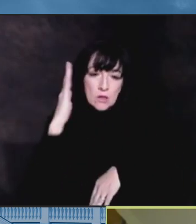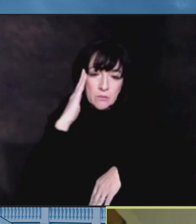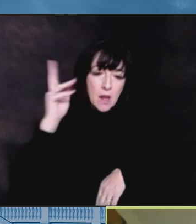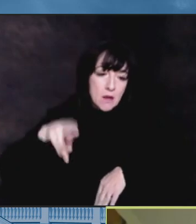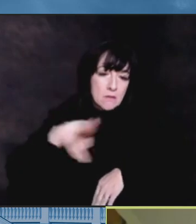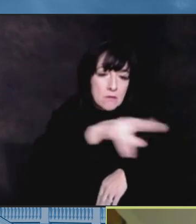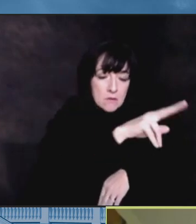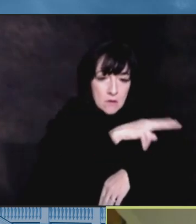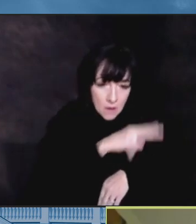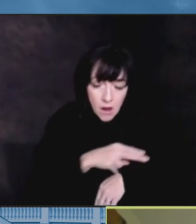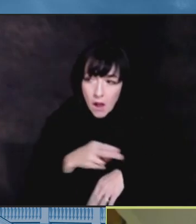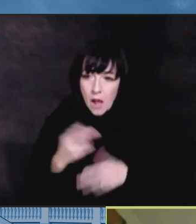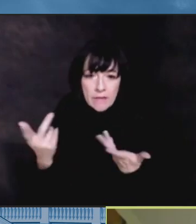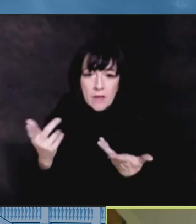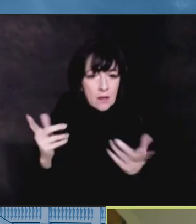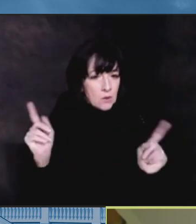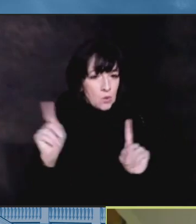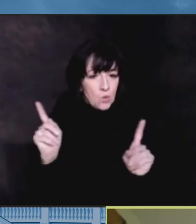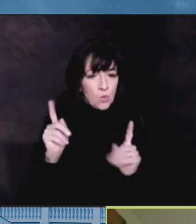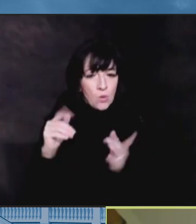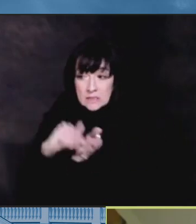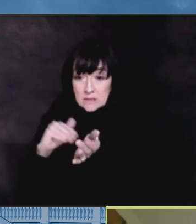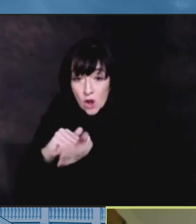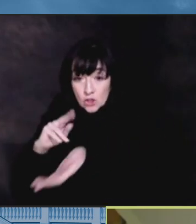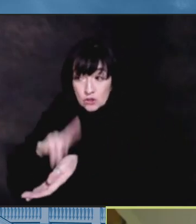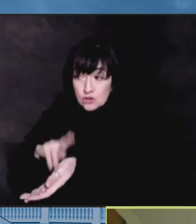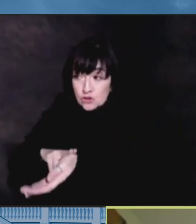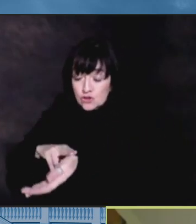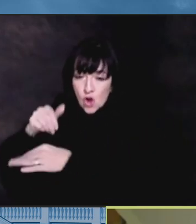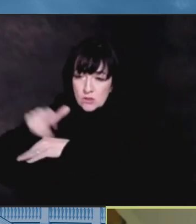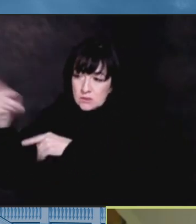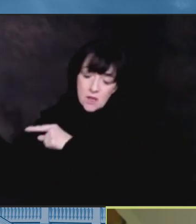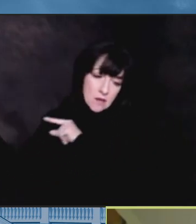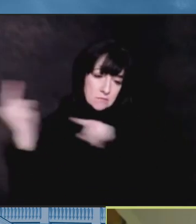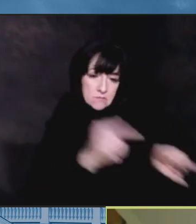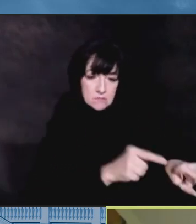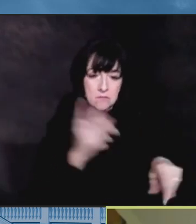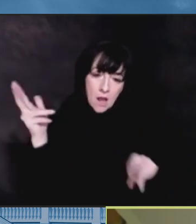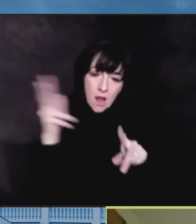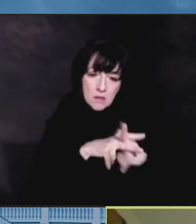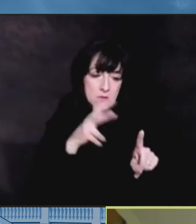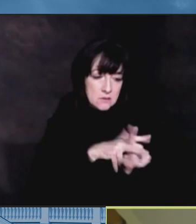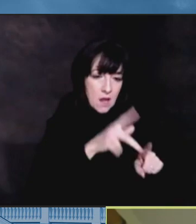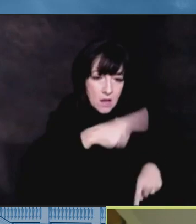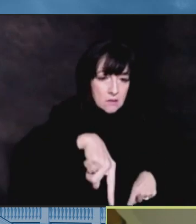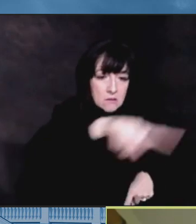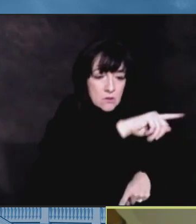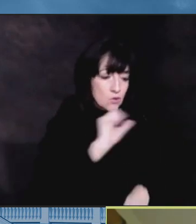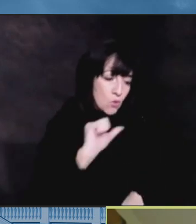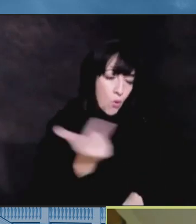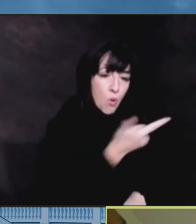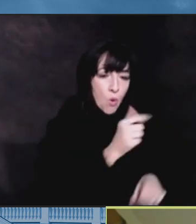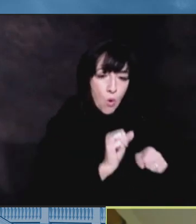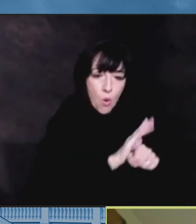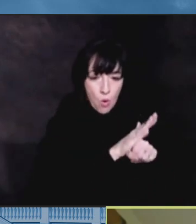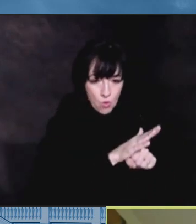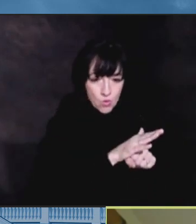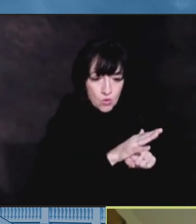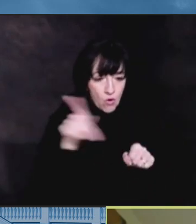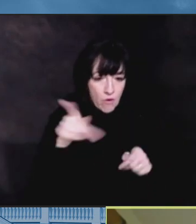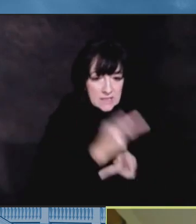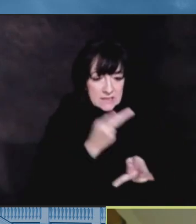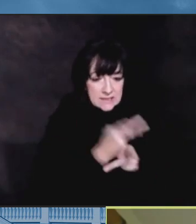hospitals to say, what do you need? What can we help you? What solutions can we help you find within your walls to make it through the